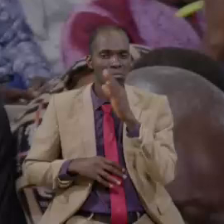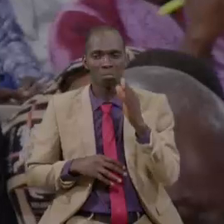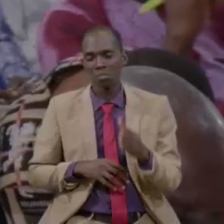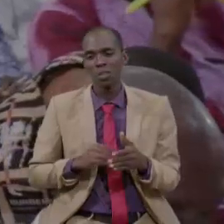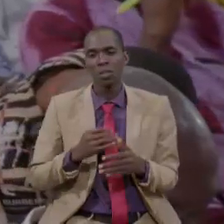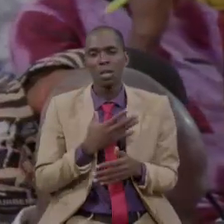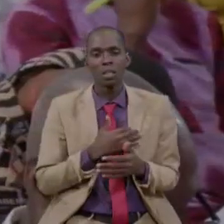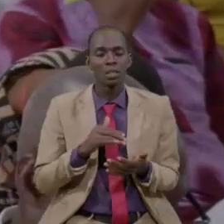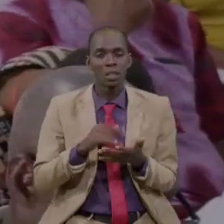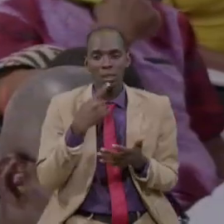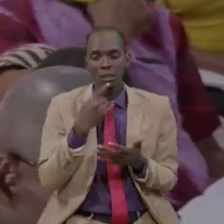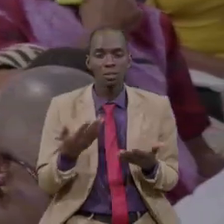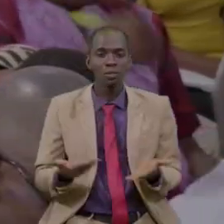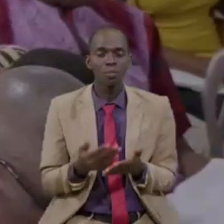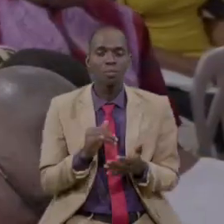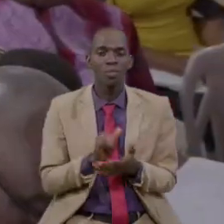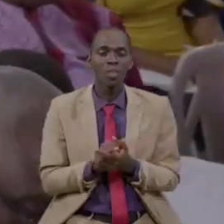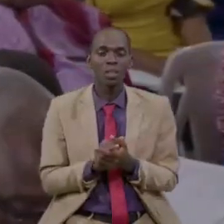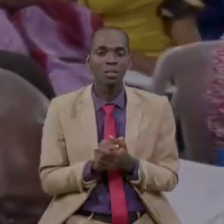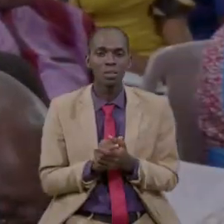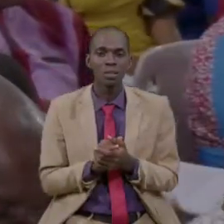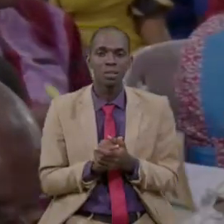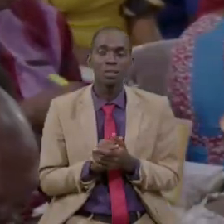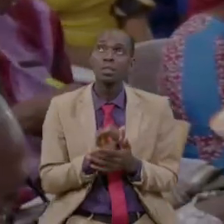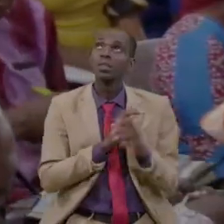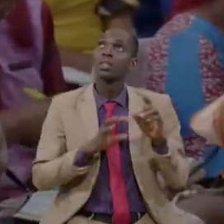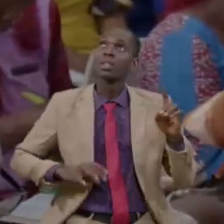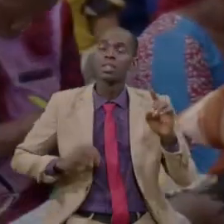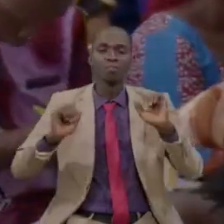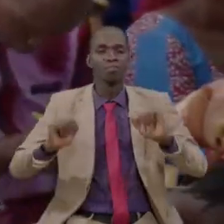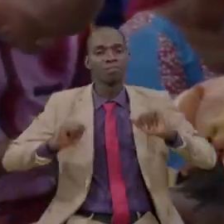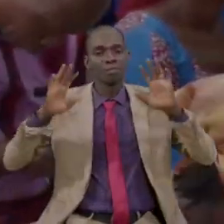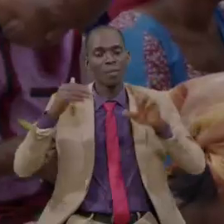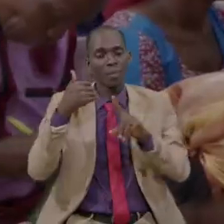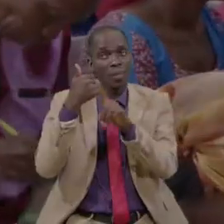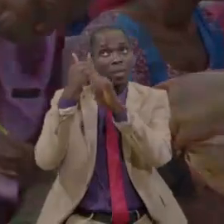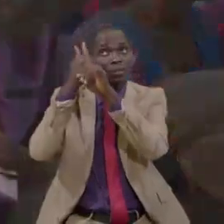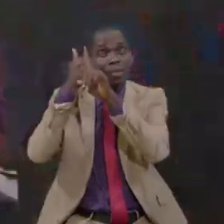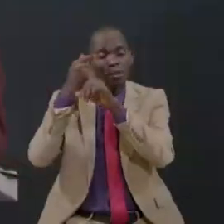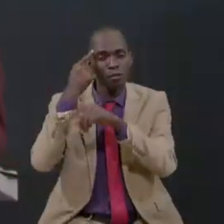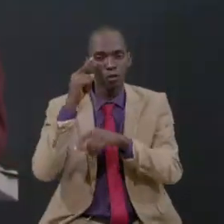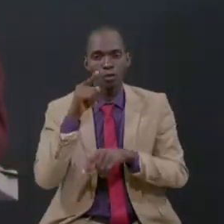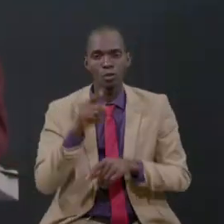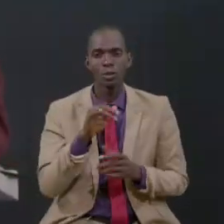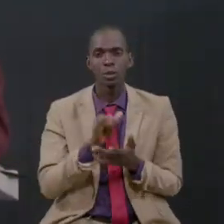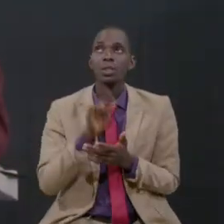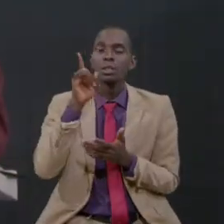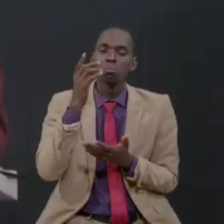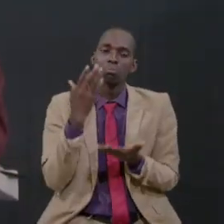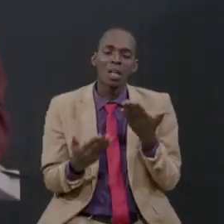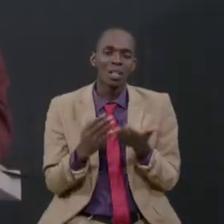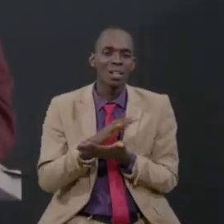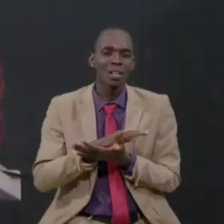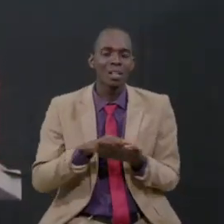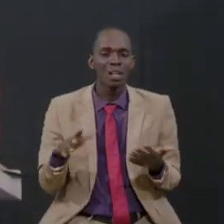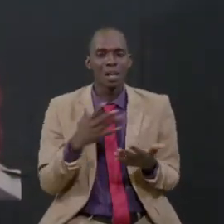gave himself for you, that he might cleanse some water by the word, the